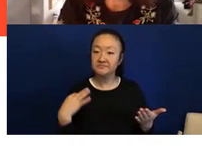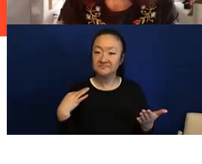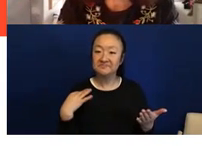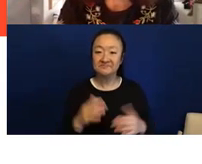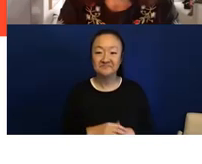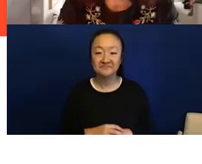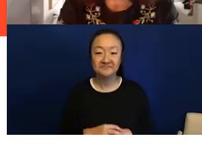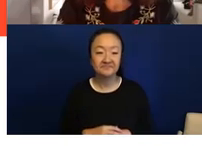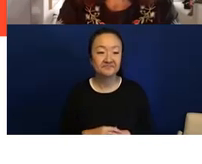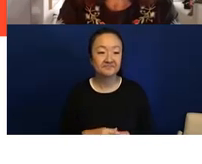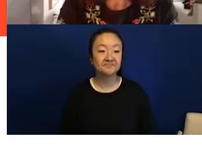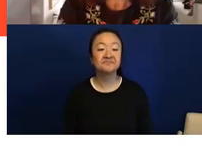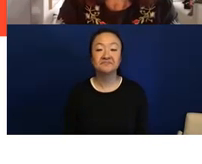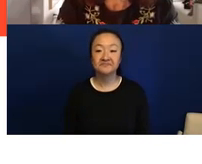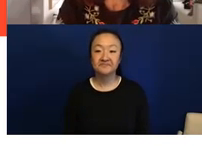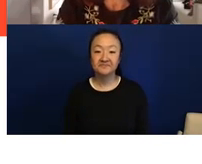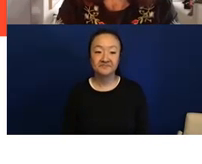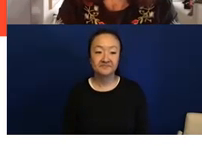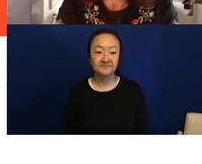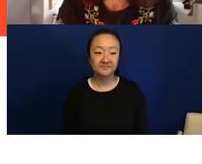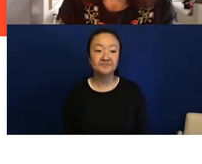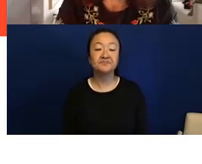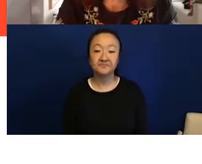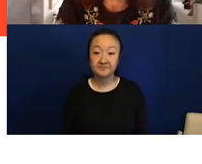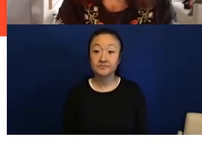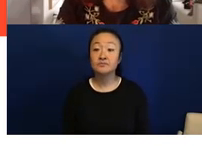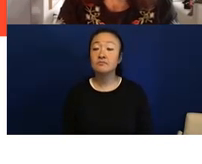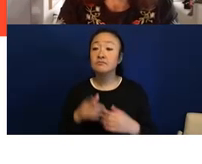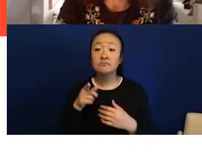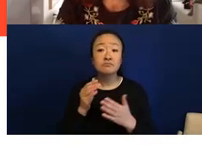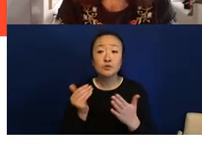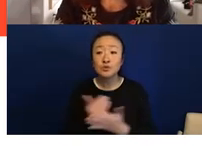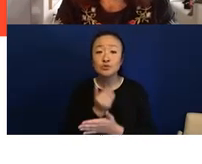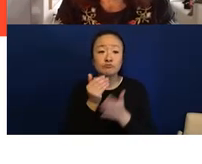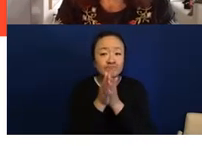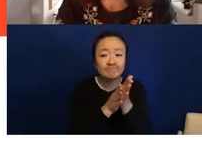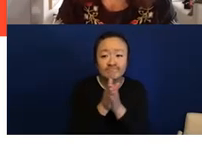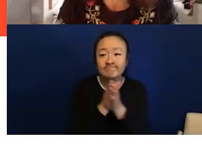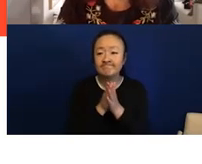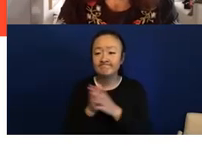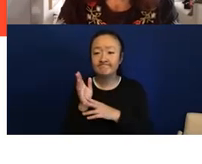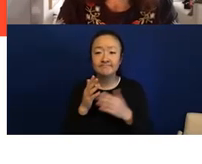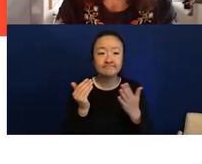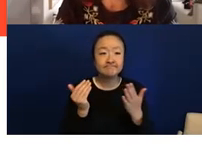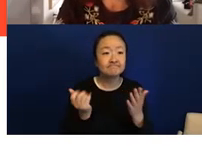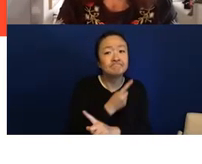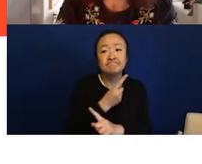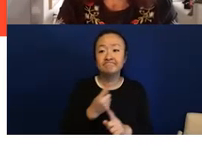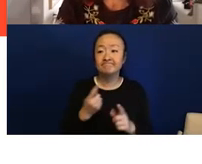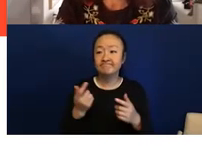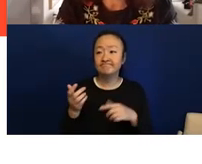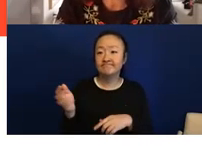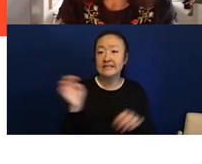application questions, okay? So if you're like new and interested in experimentation, or you want to break out of